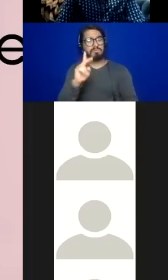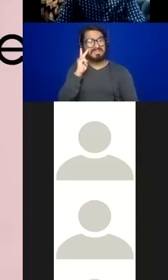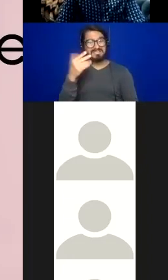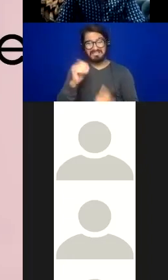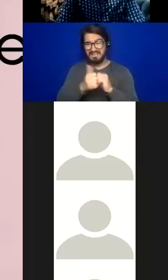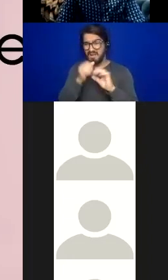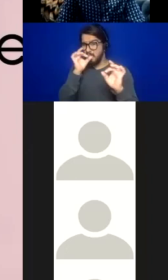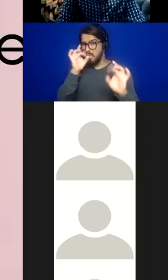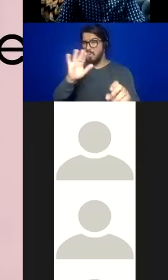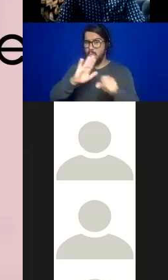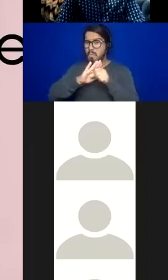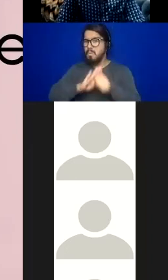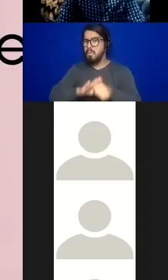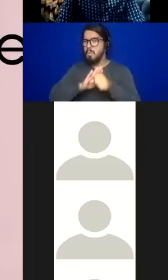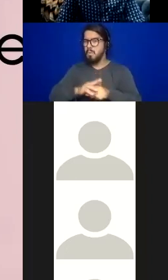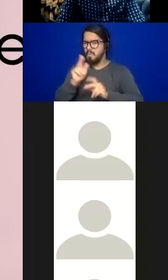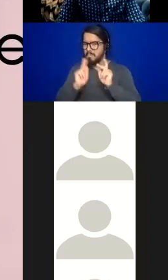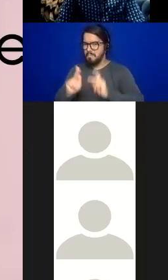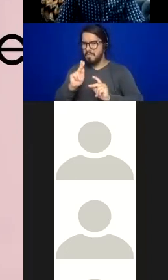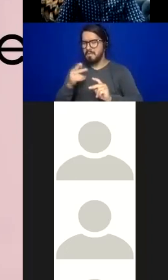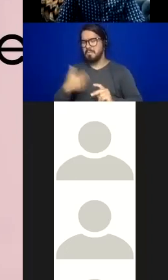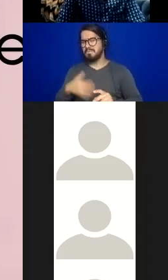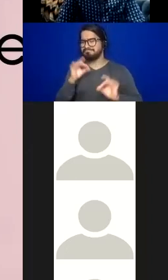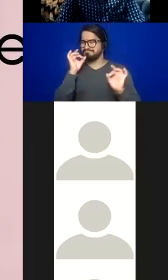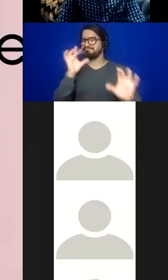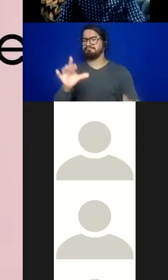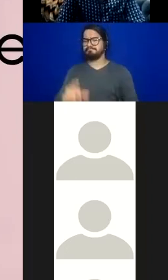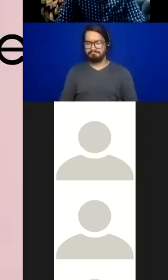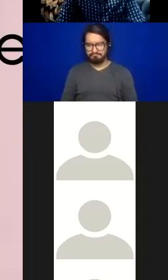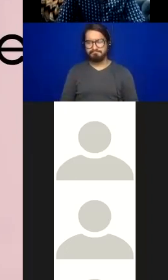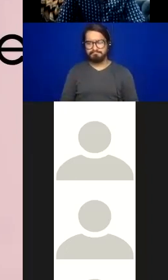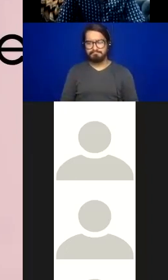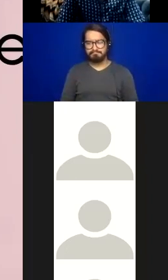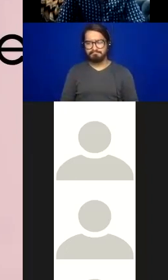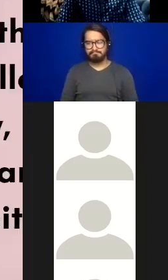to folks, right? So extremely distressing.